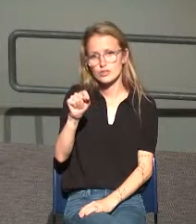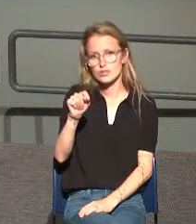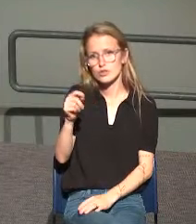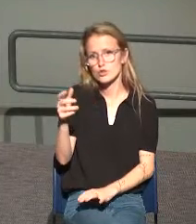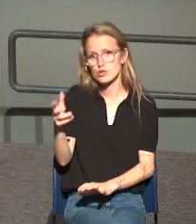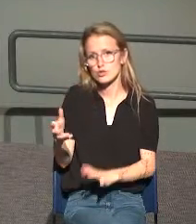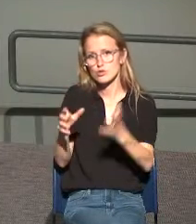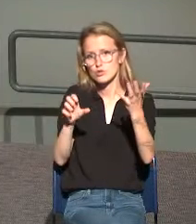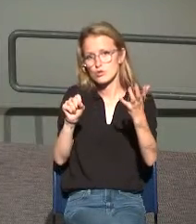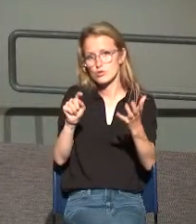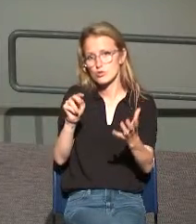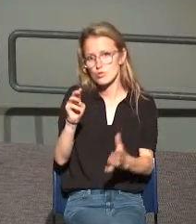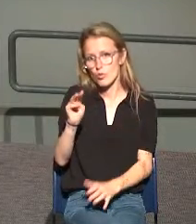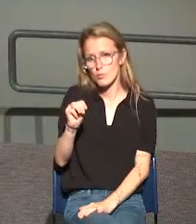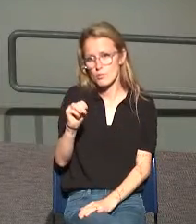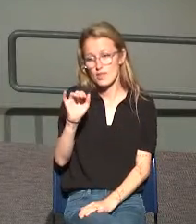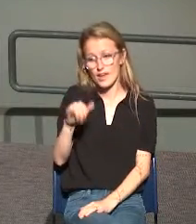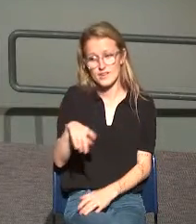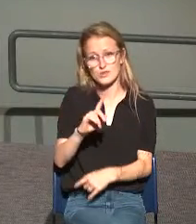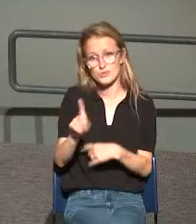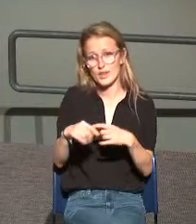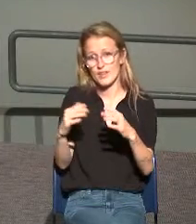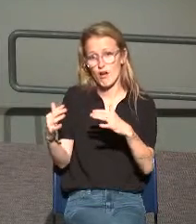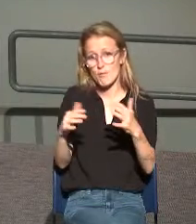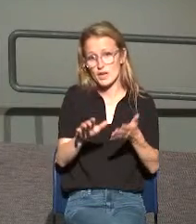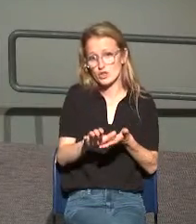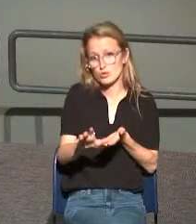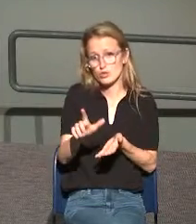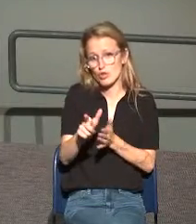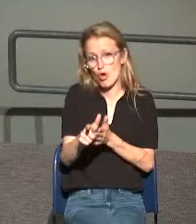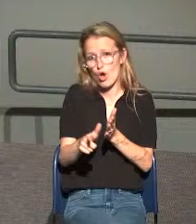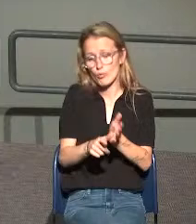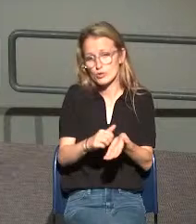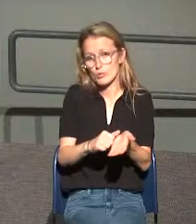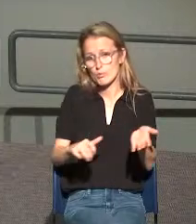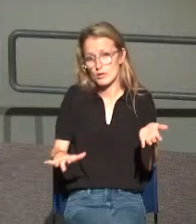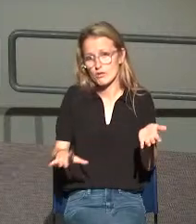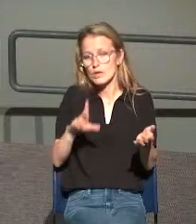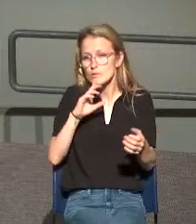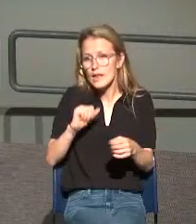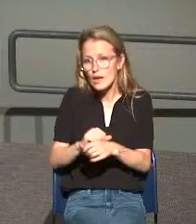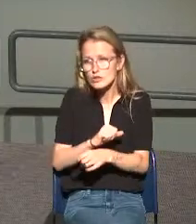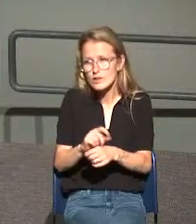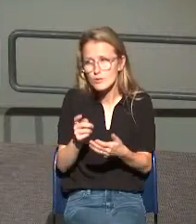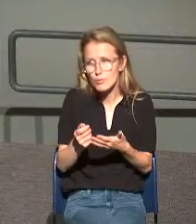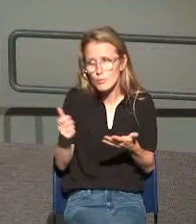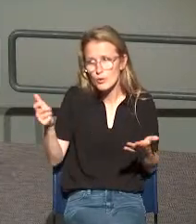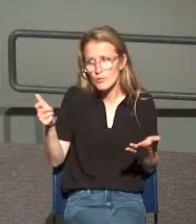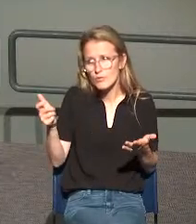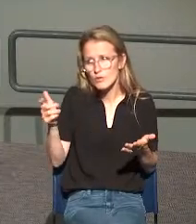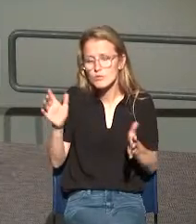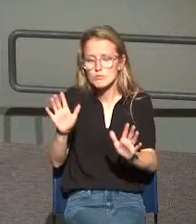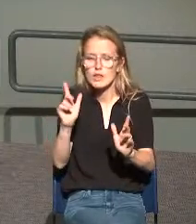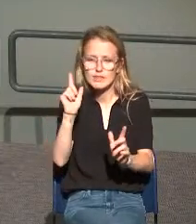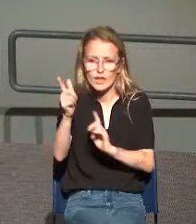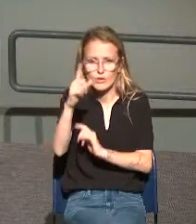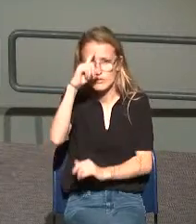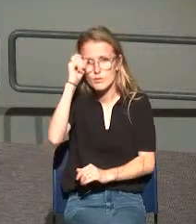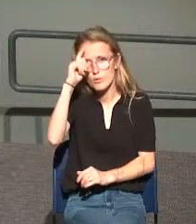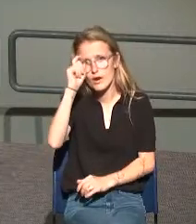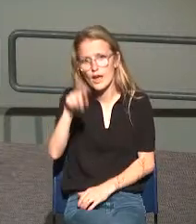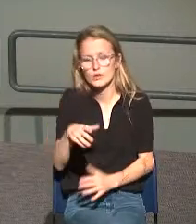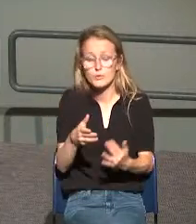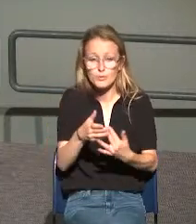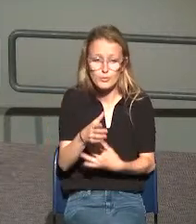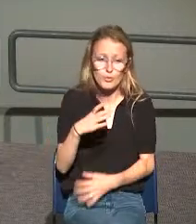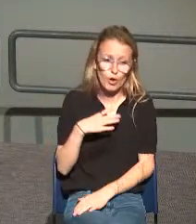combat exclusion law was repealed. So it was repealed actually in April. Well, I guess it was later that summer because it had to go through both the House